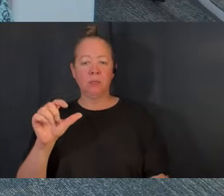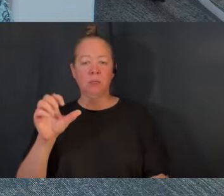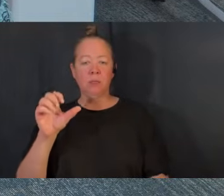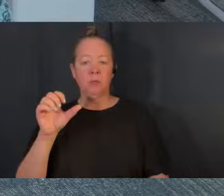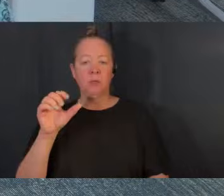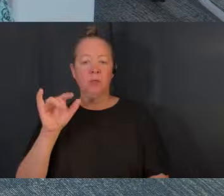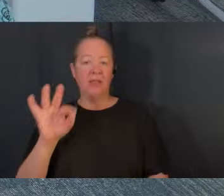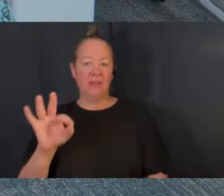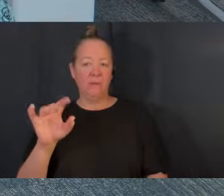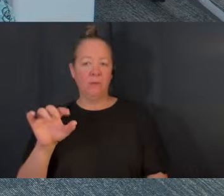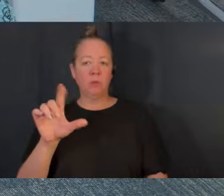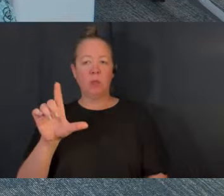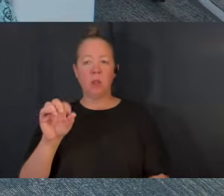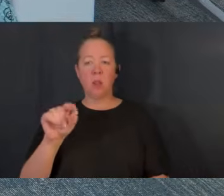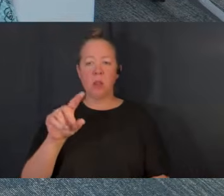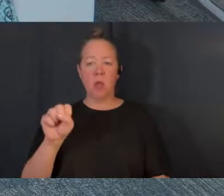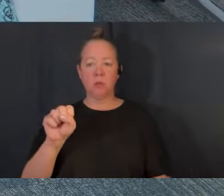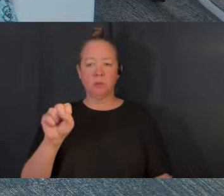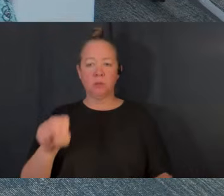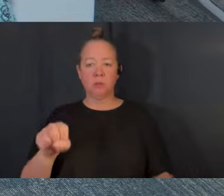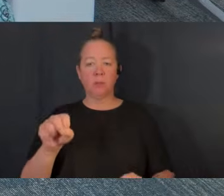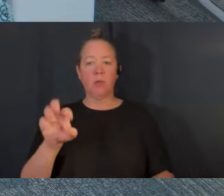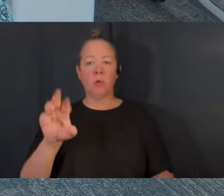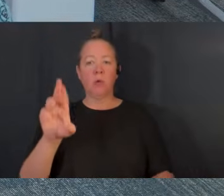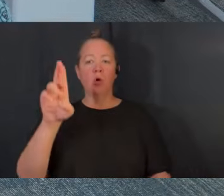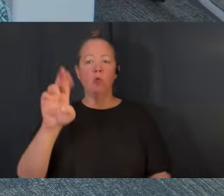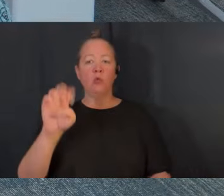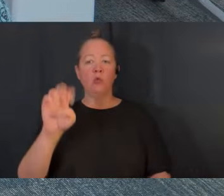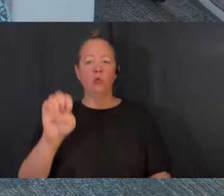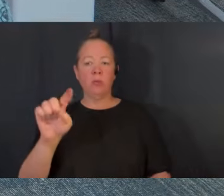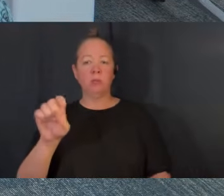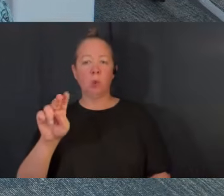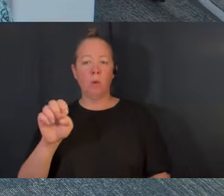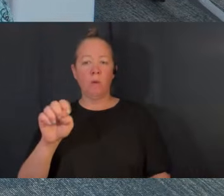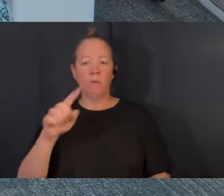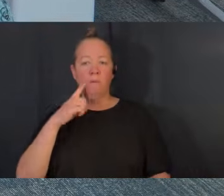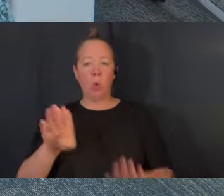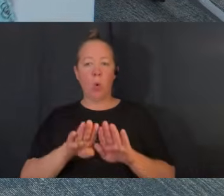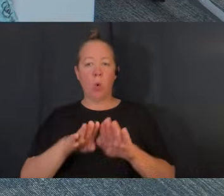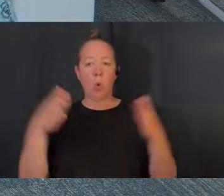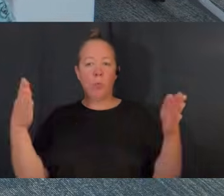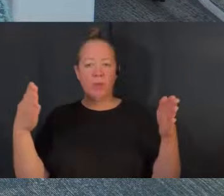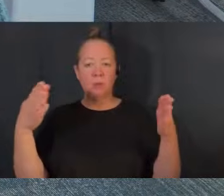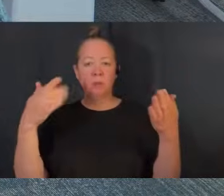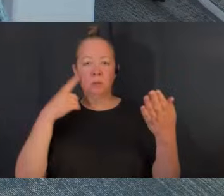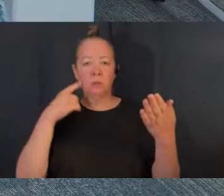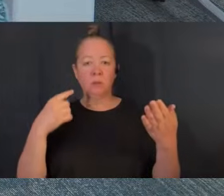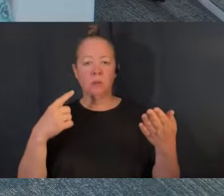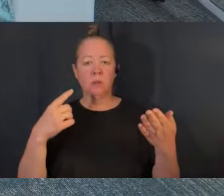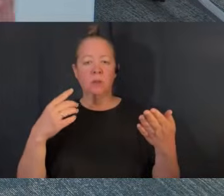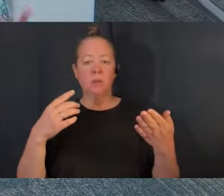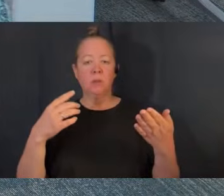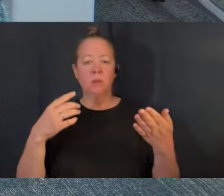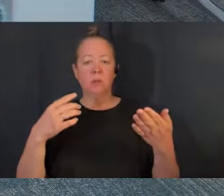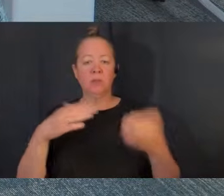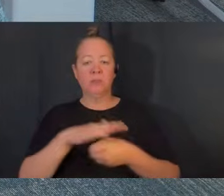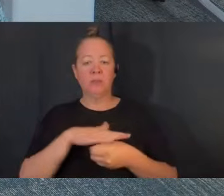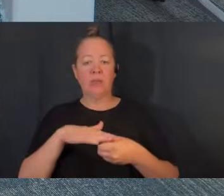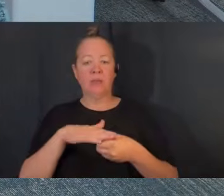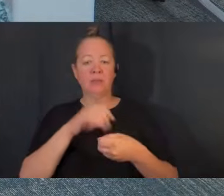rezoned to reserved open space. This is not called binding, it's called opening to a